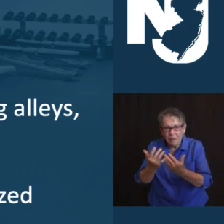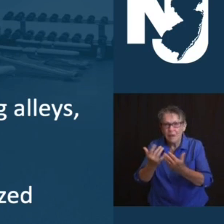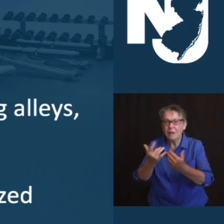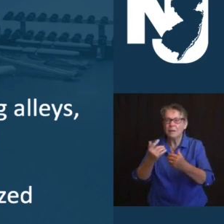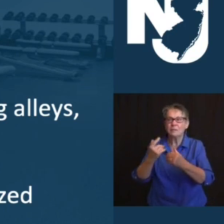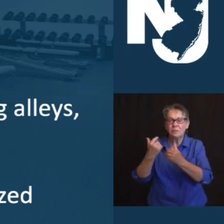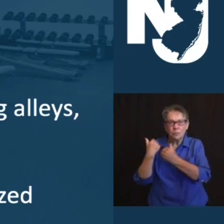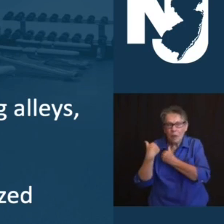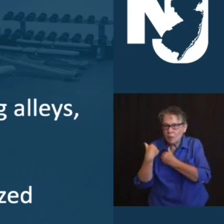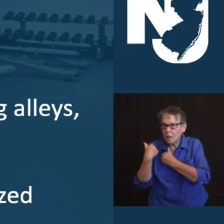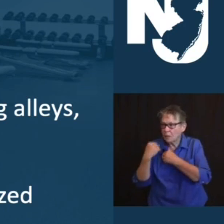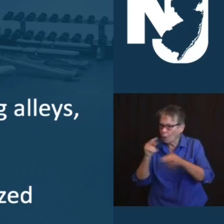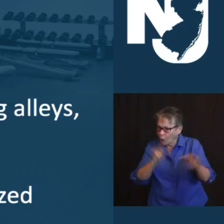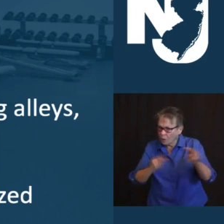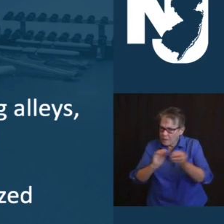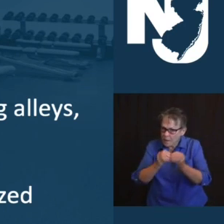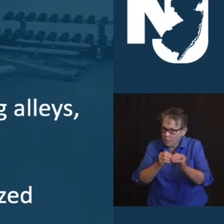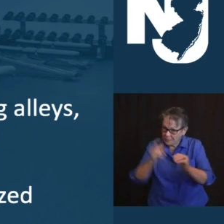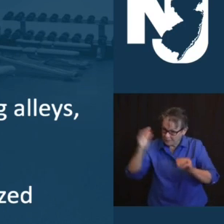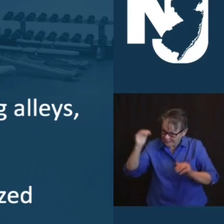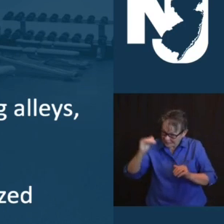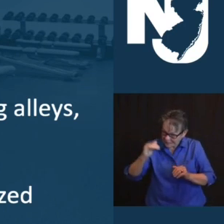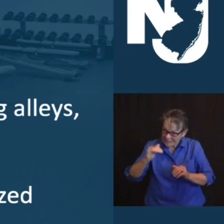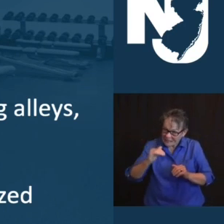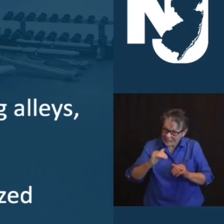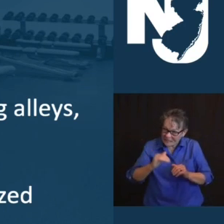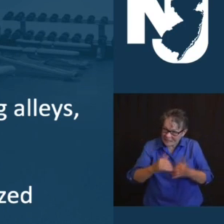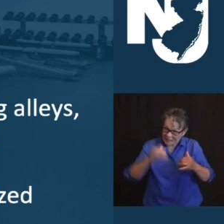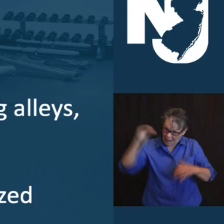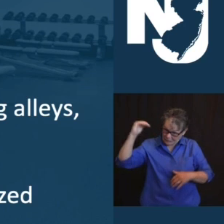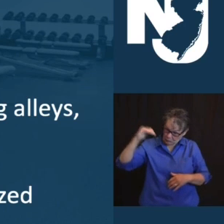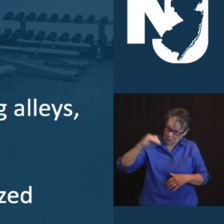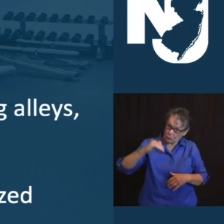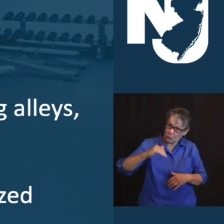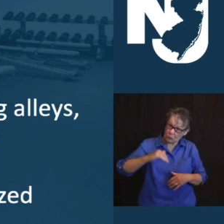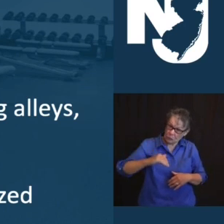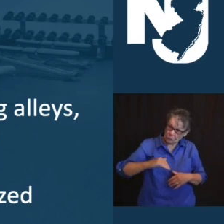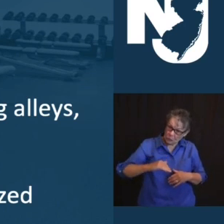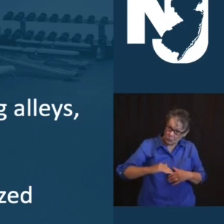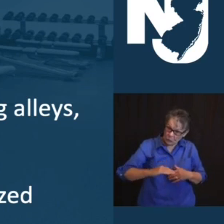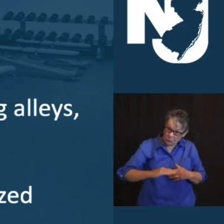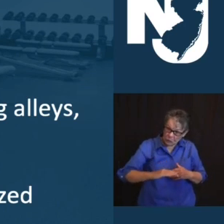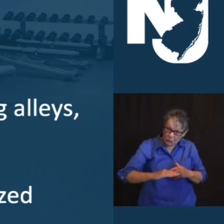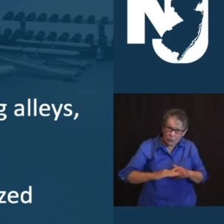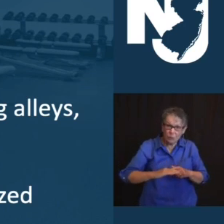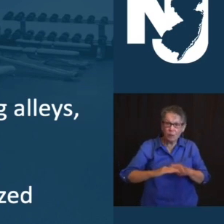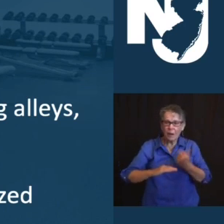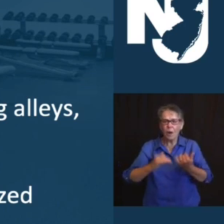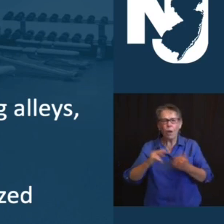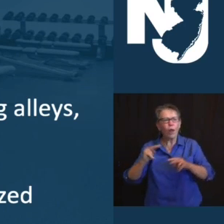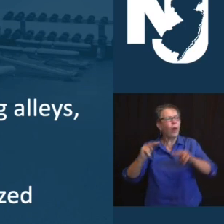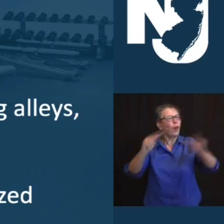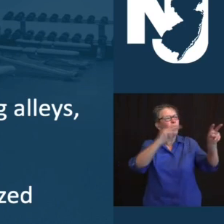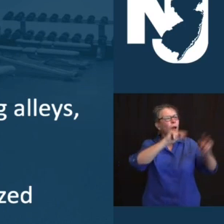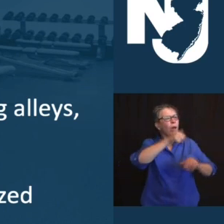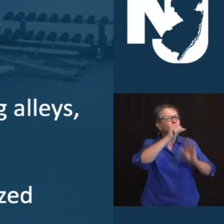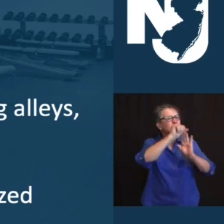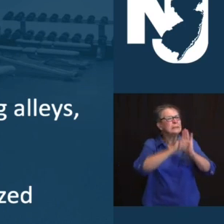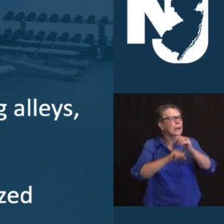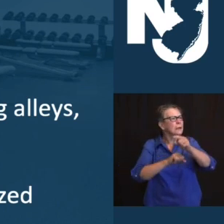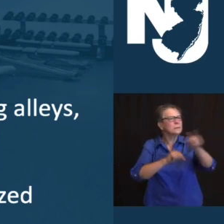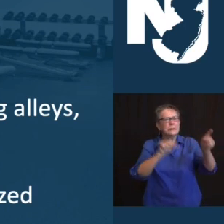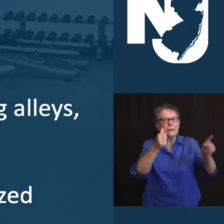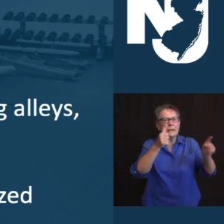states, we just cannot mimic what we're seeing with clear evidence. And as I